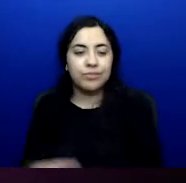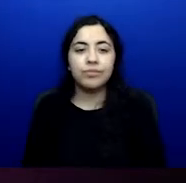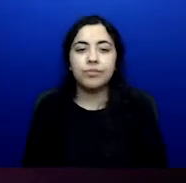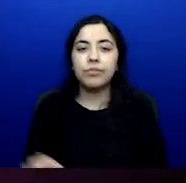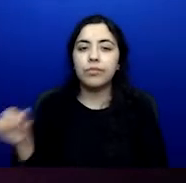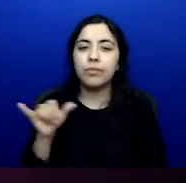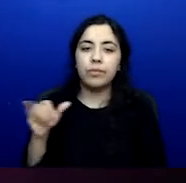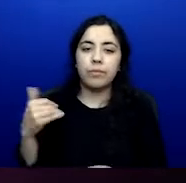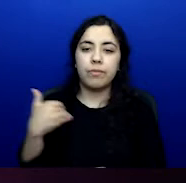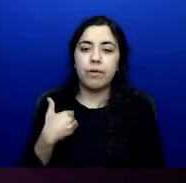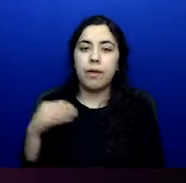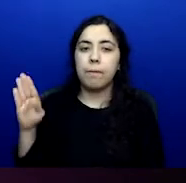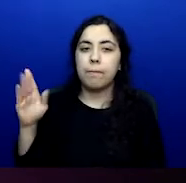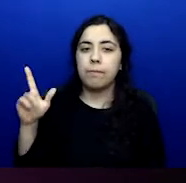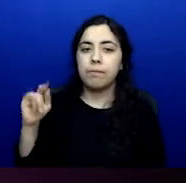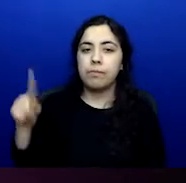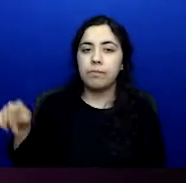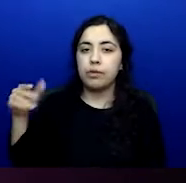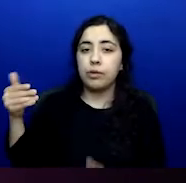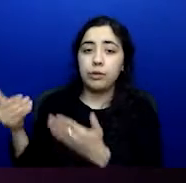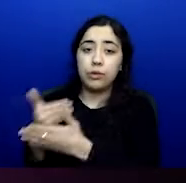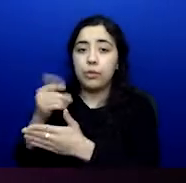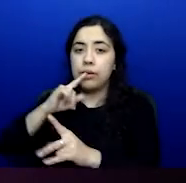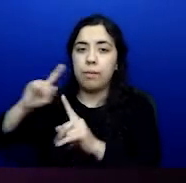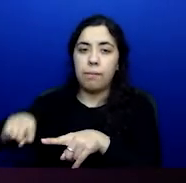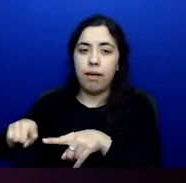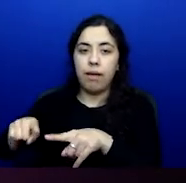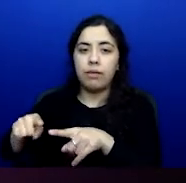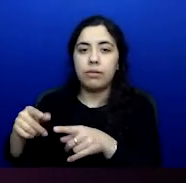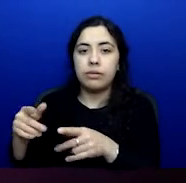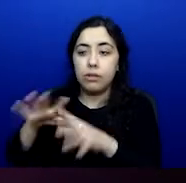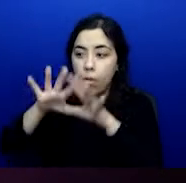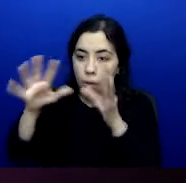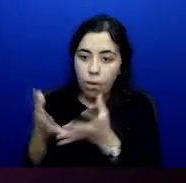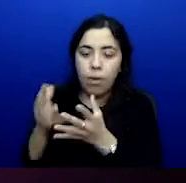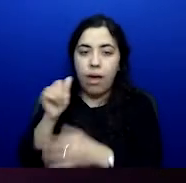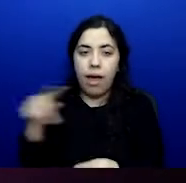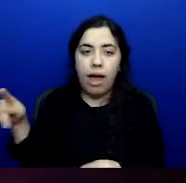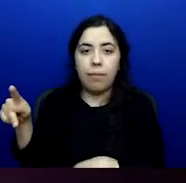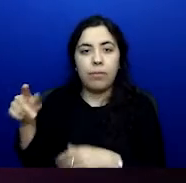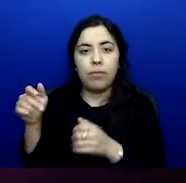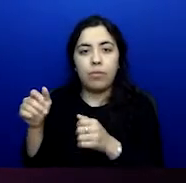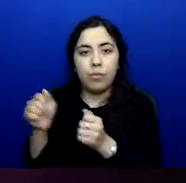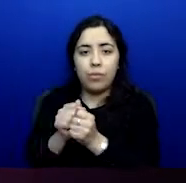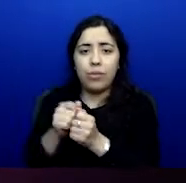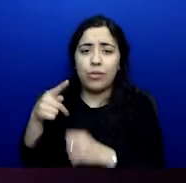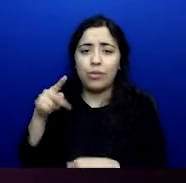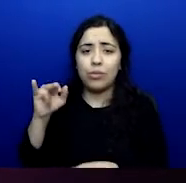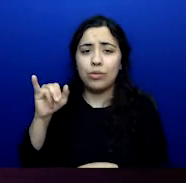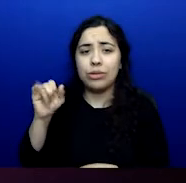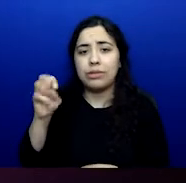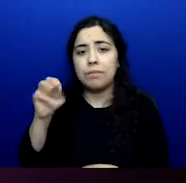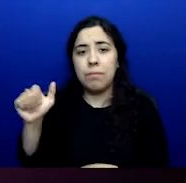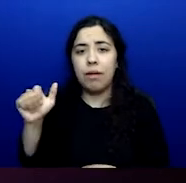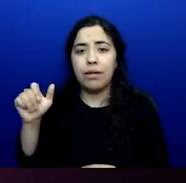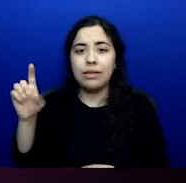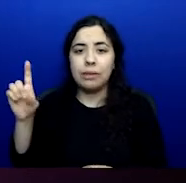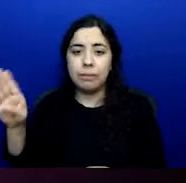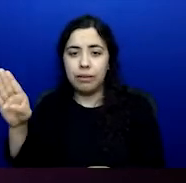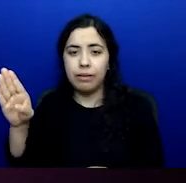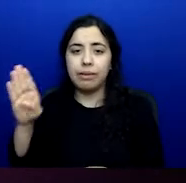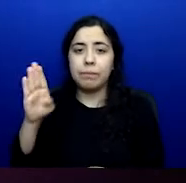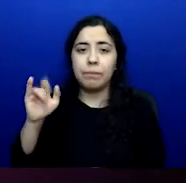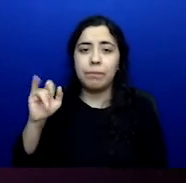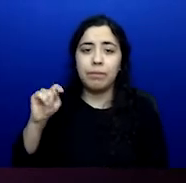We also have the Blitz new command, which generates an entire application for you, complete with Prisma database, Blitz